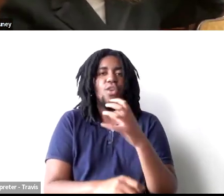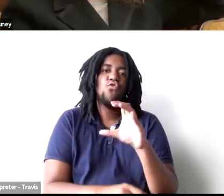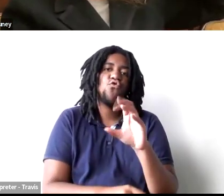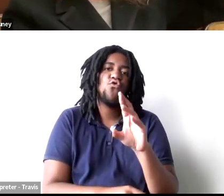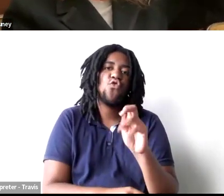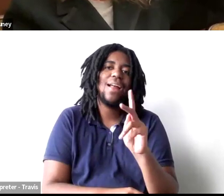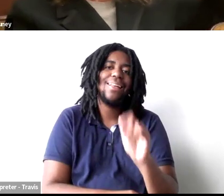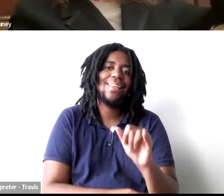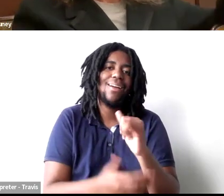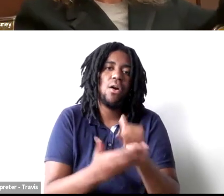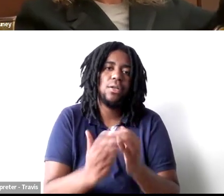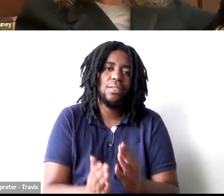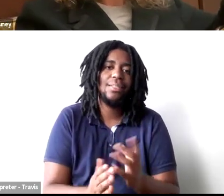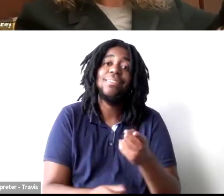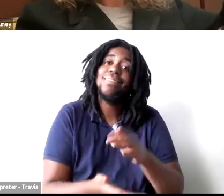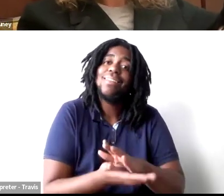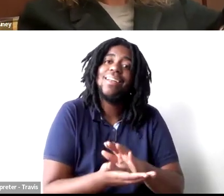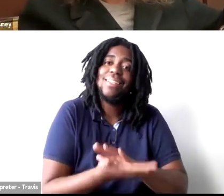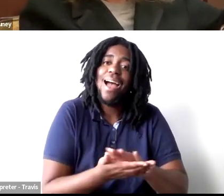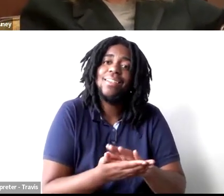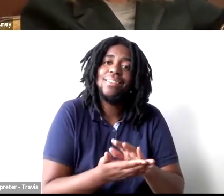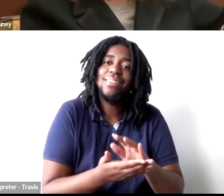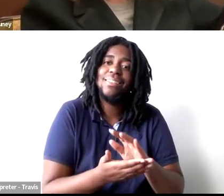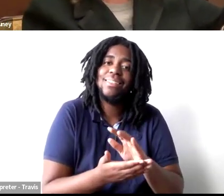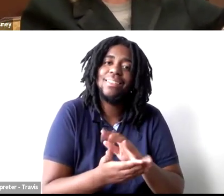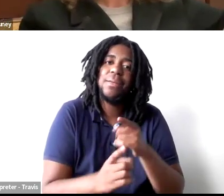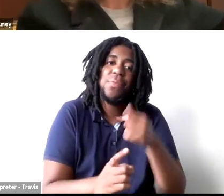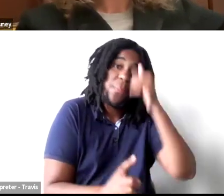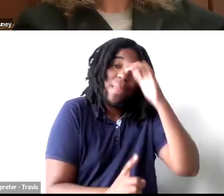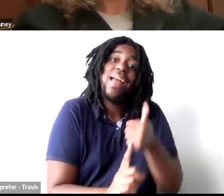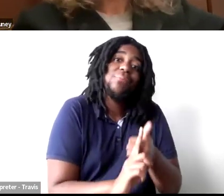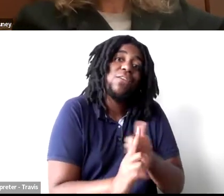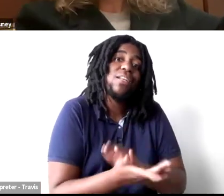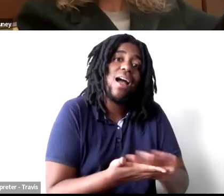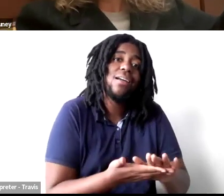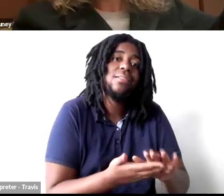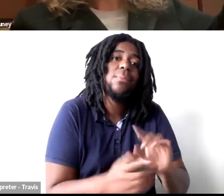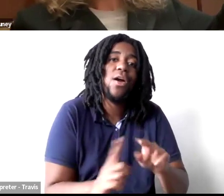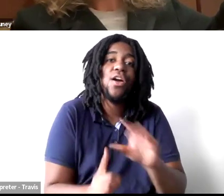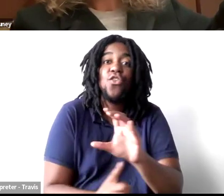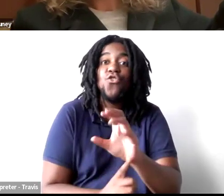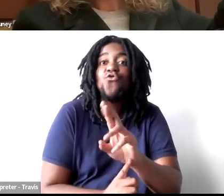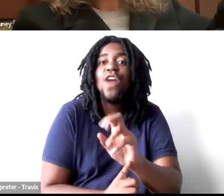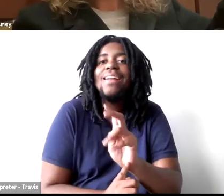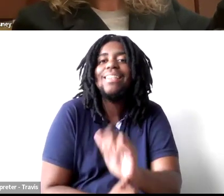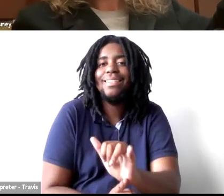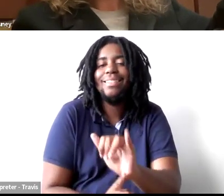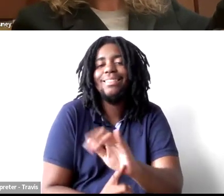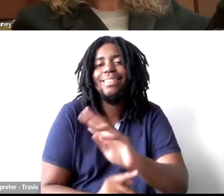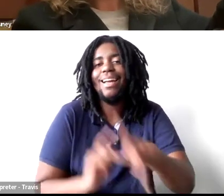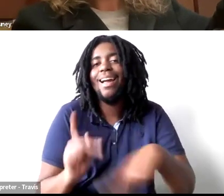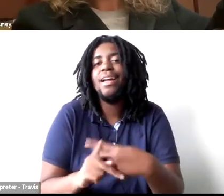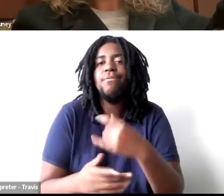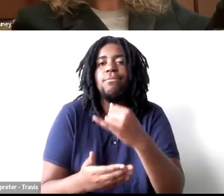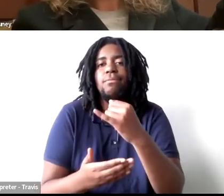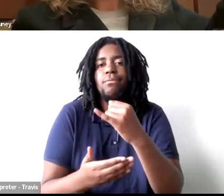man and not rude at all. But cranky is a very particular art form. It's kind of analog